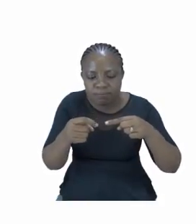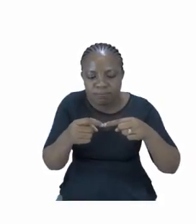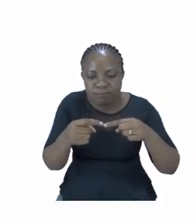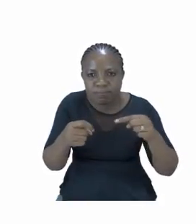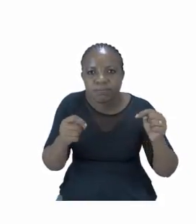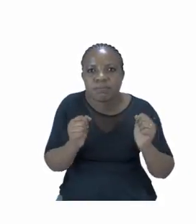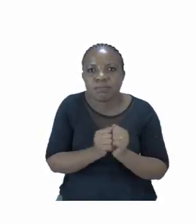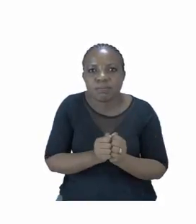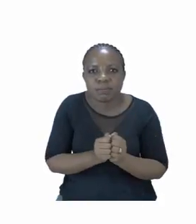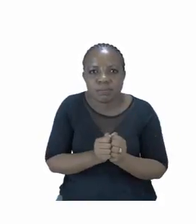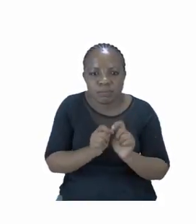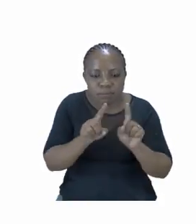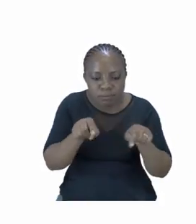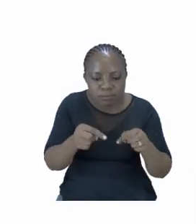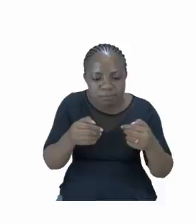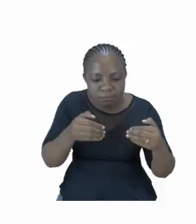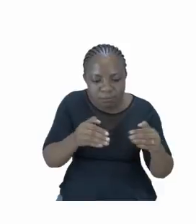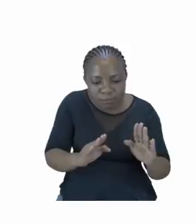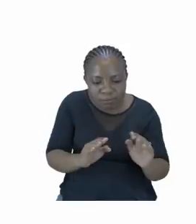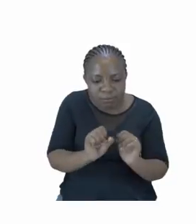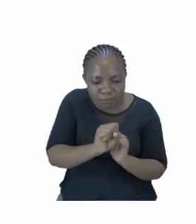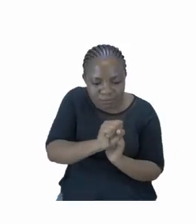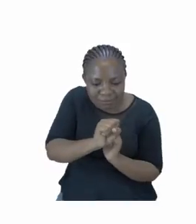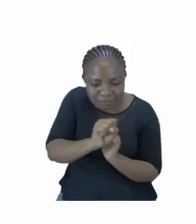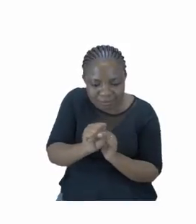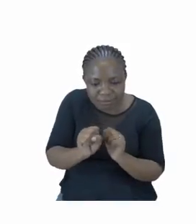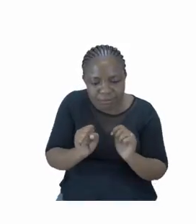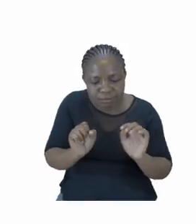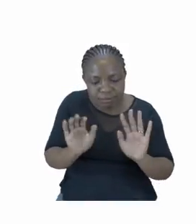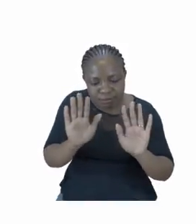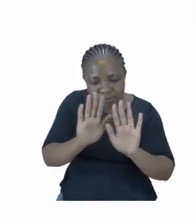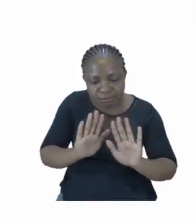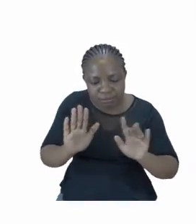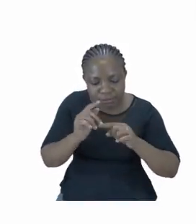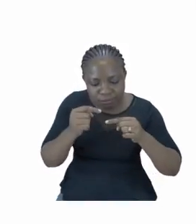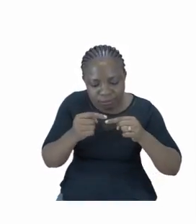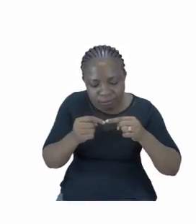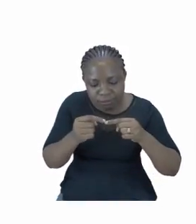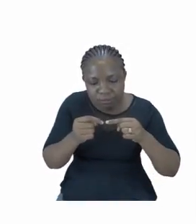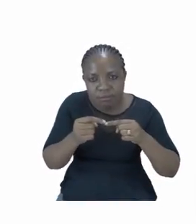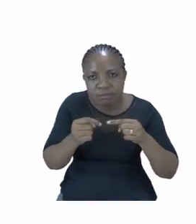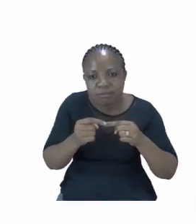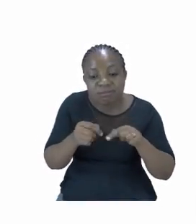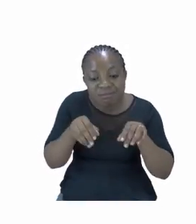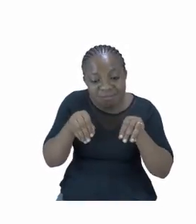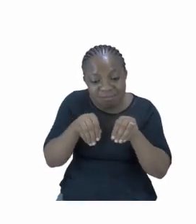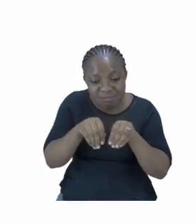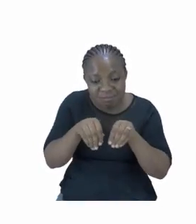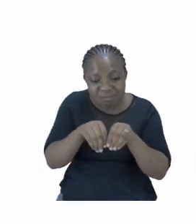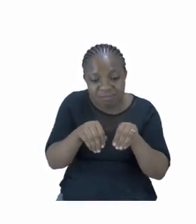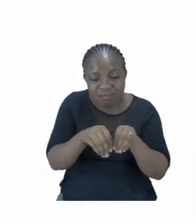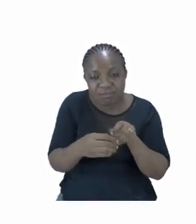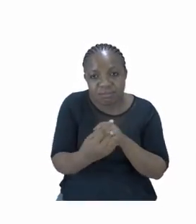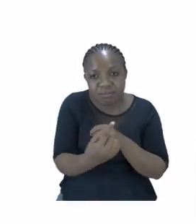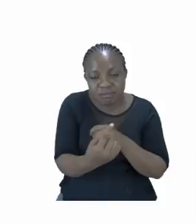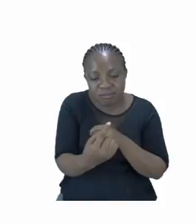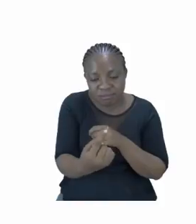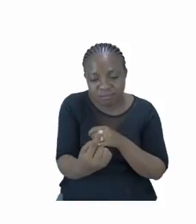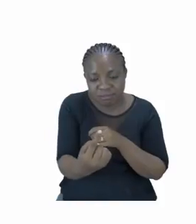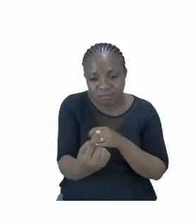S. Very good. Now, you are going to do this one by yourselves because I believe that you